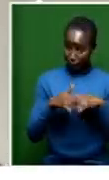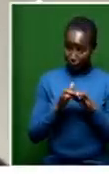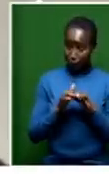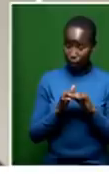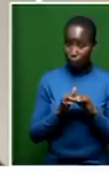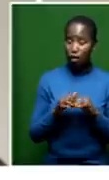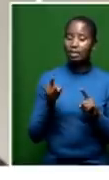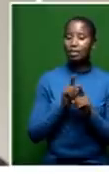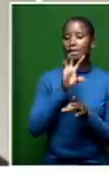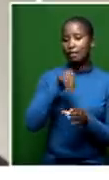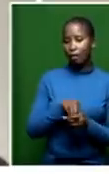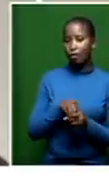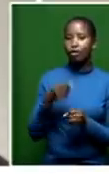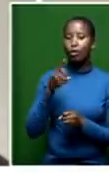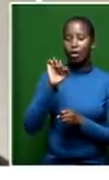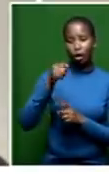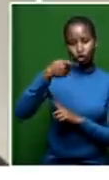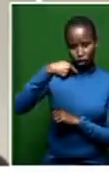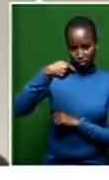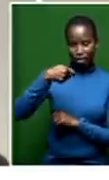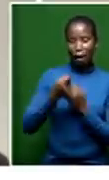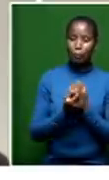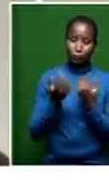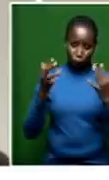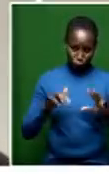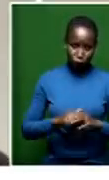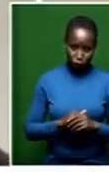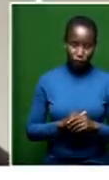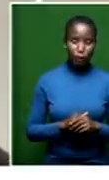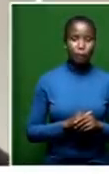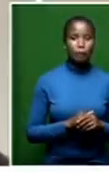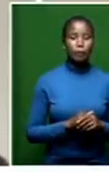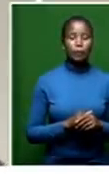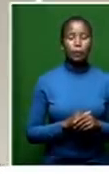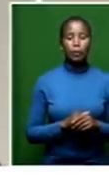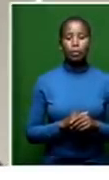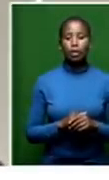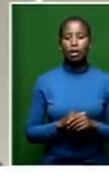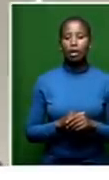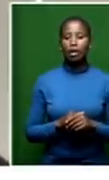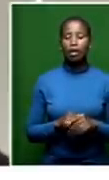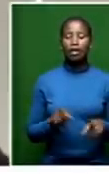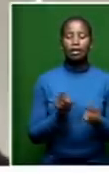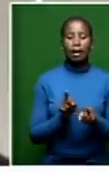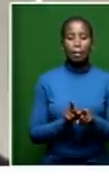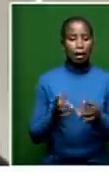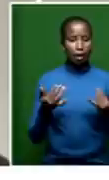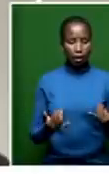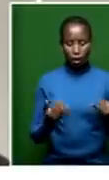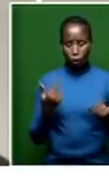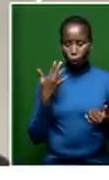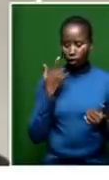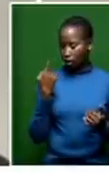the judgment that they have made. And that issue, as I would have said to you in